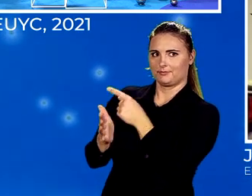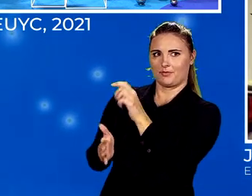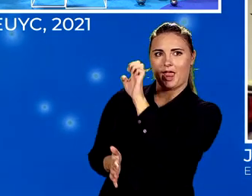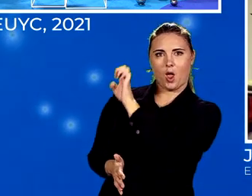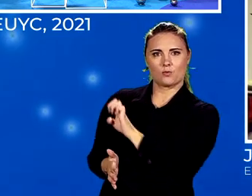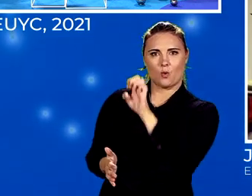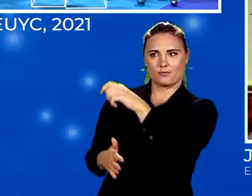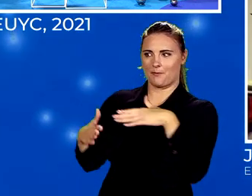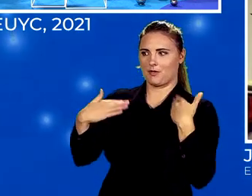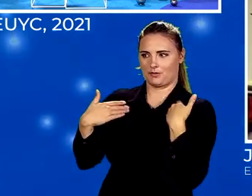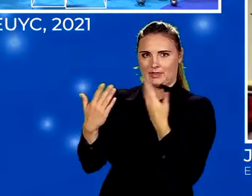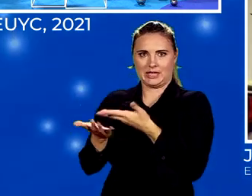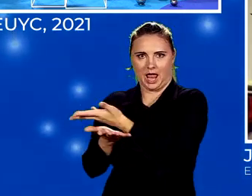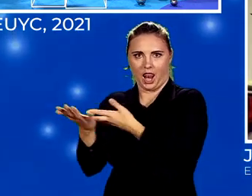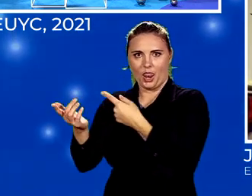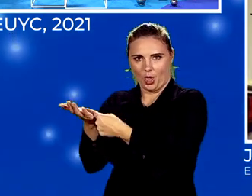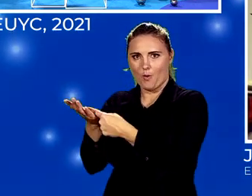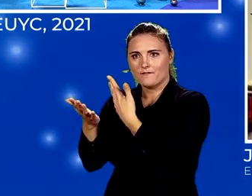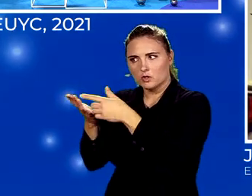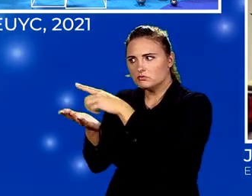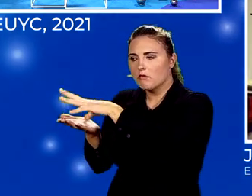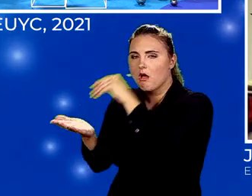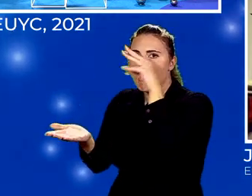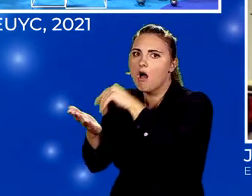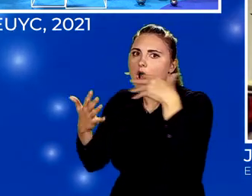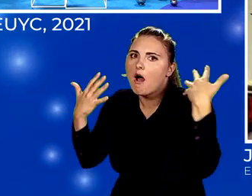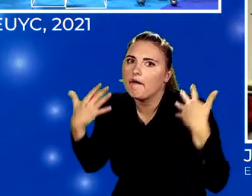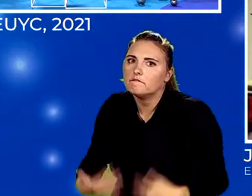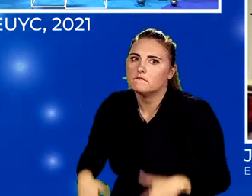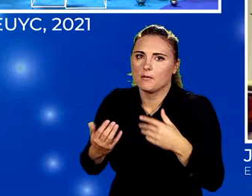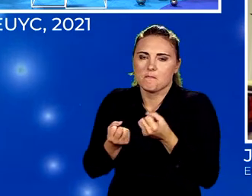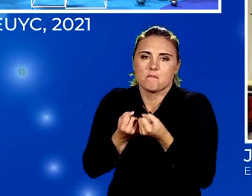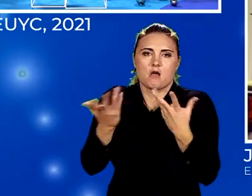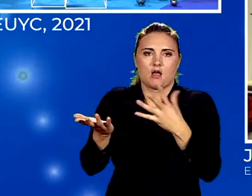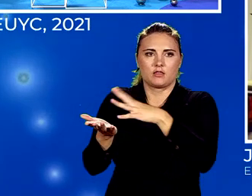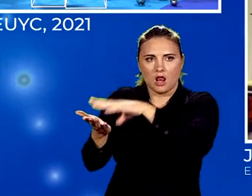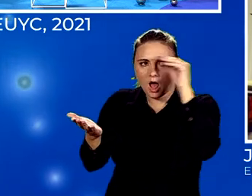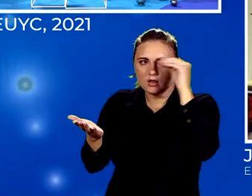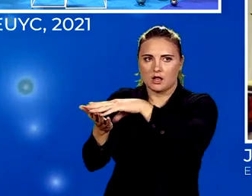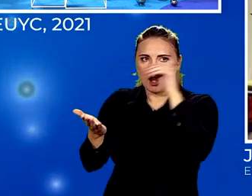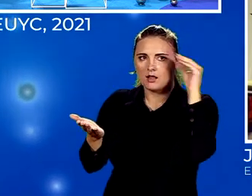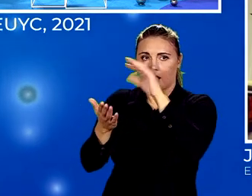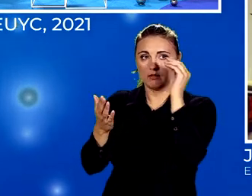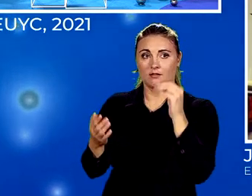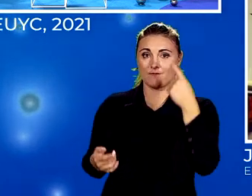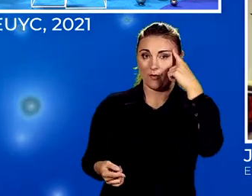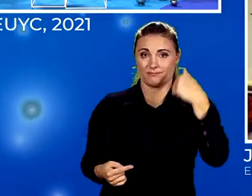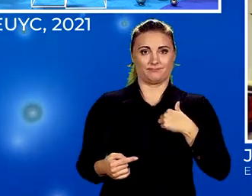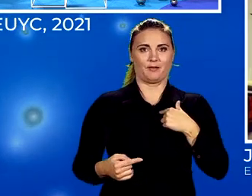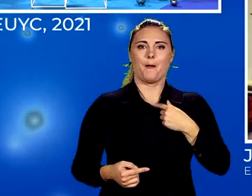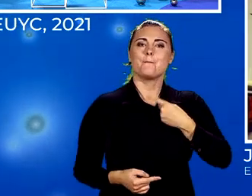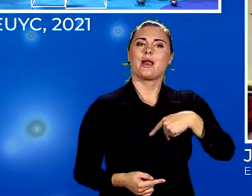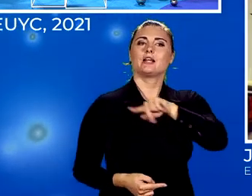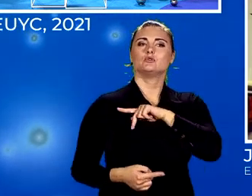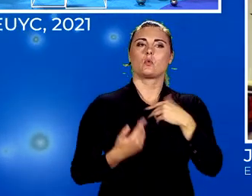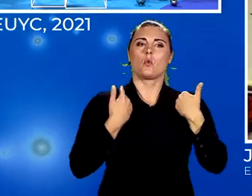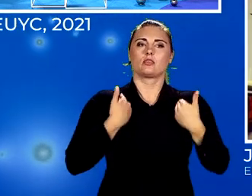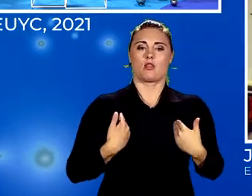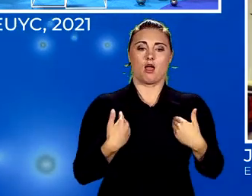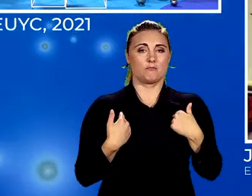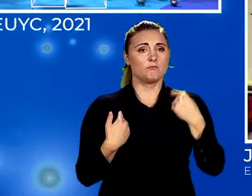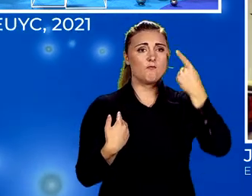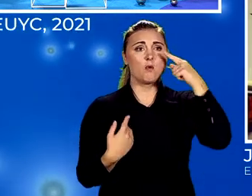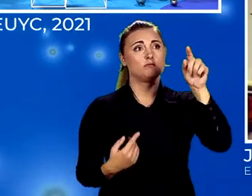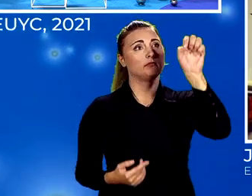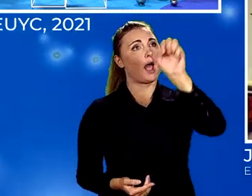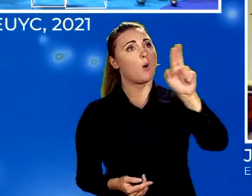that my personal opinion is that the conference on the future of Europe is much better and